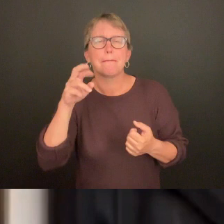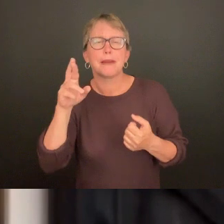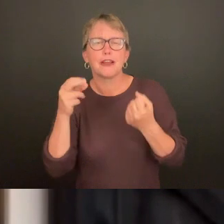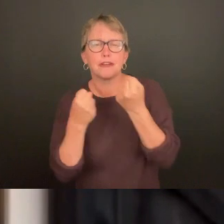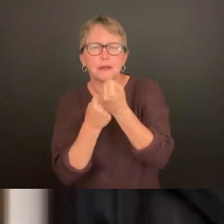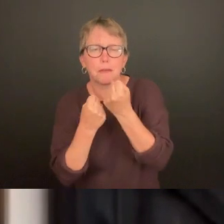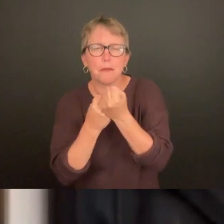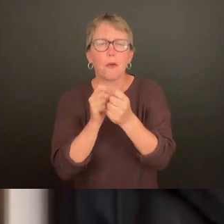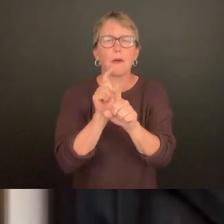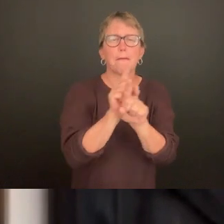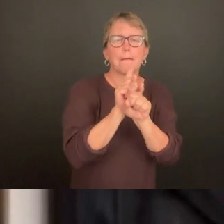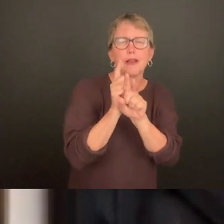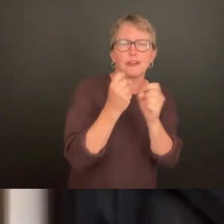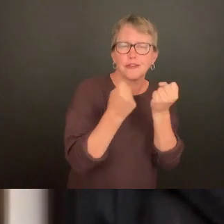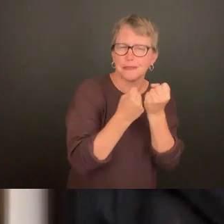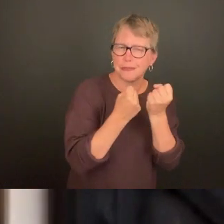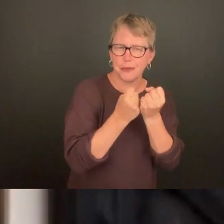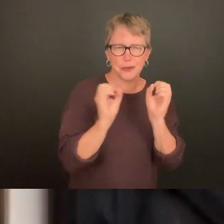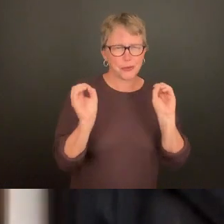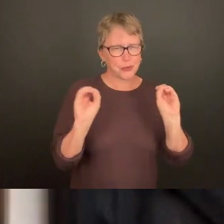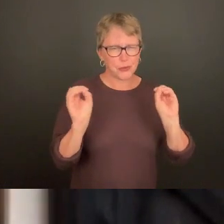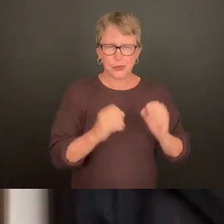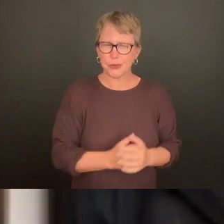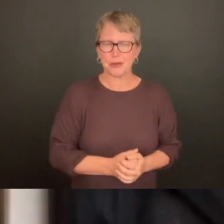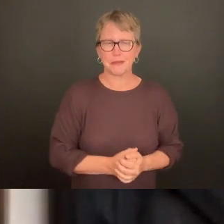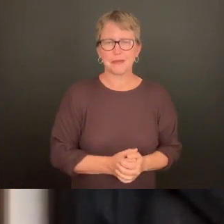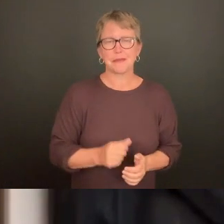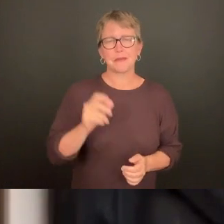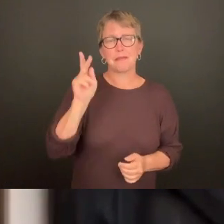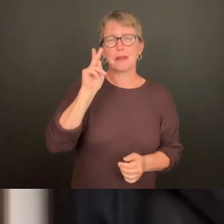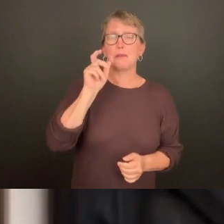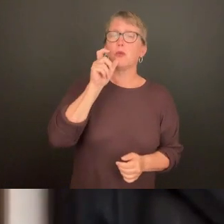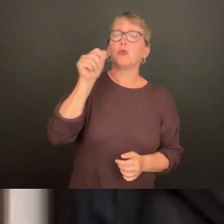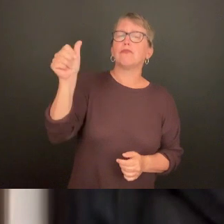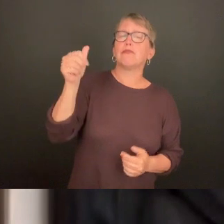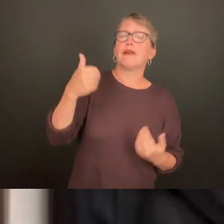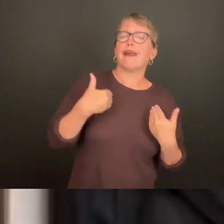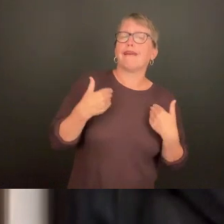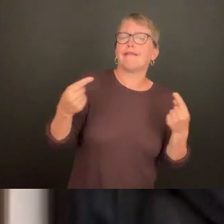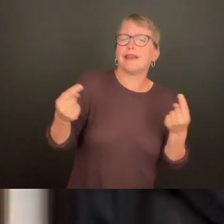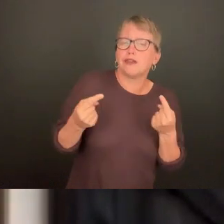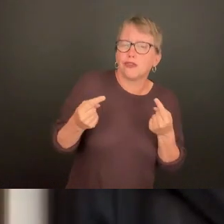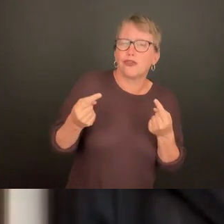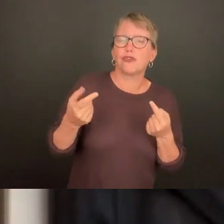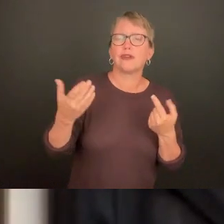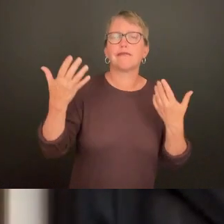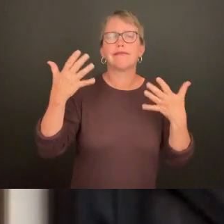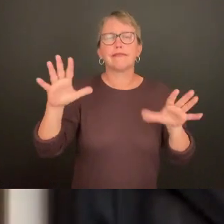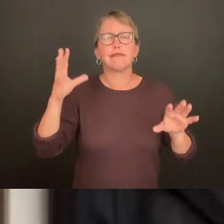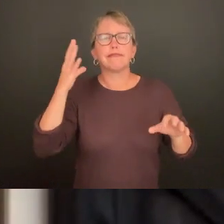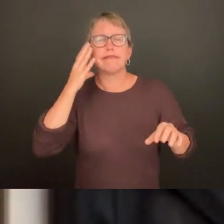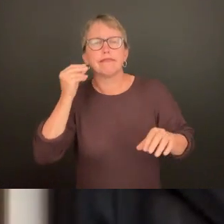I remember what I thought about that was like, wow, that is my future, and this is all it